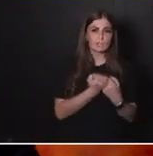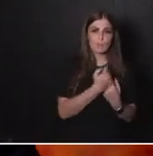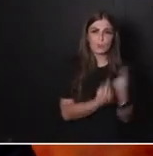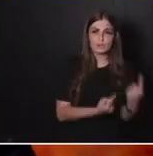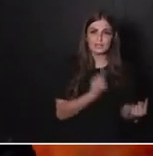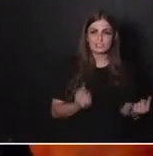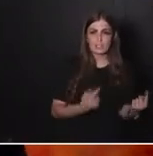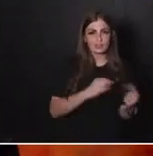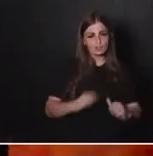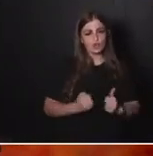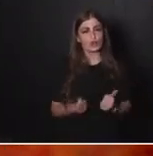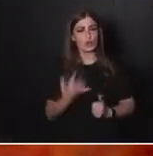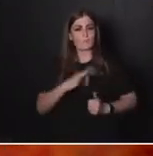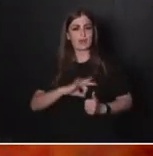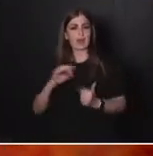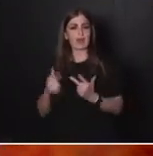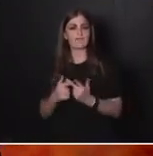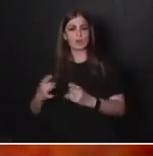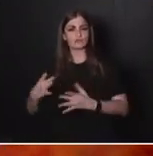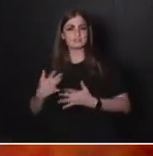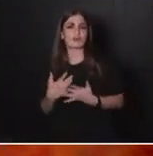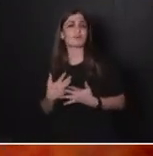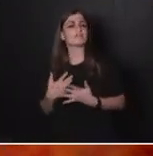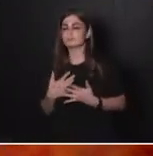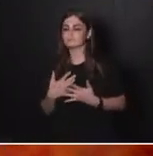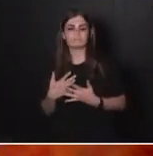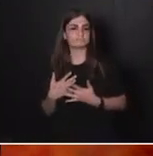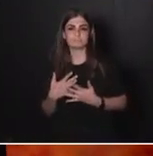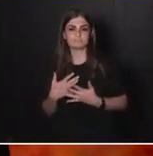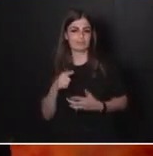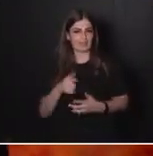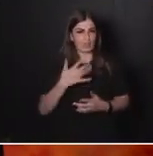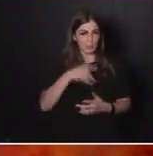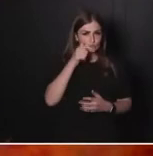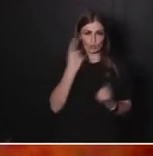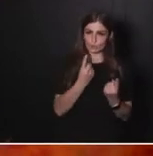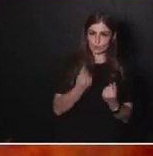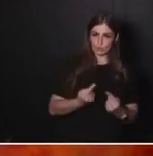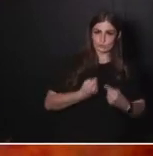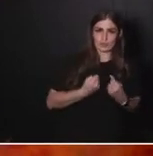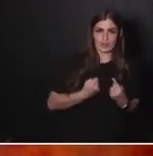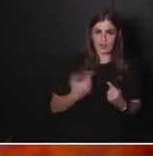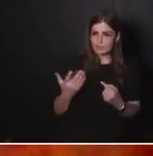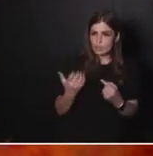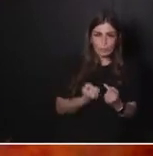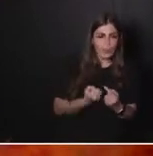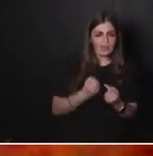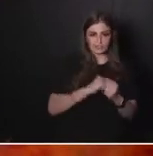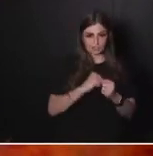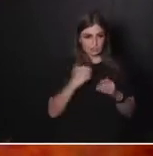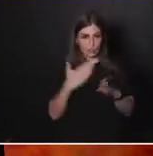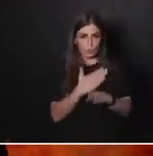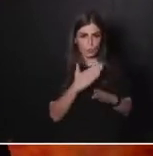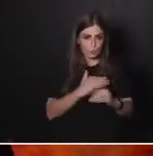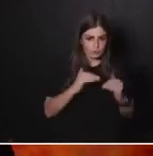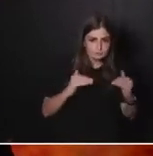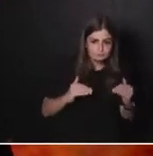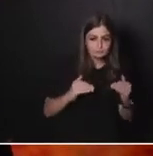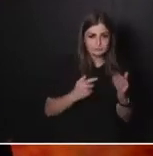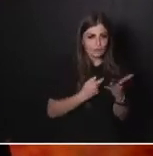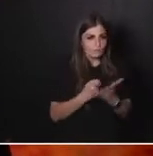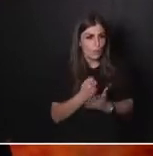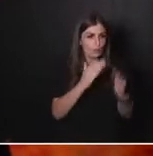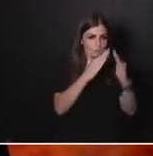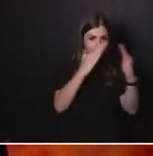not acting on behalf of somebody else. They want to know who's on their side on wages and conditions, on affordable